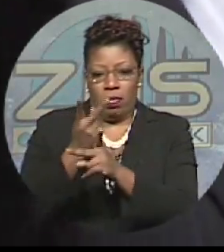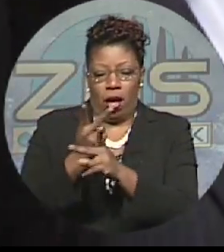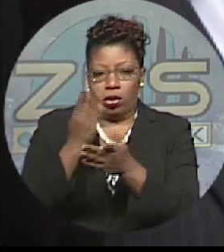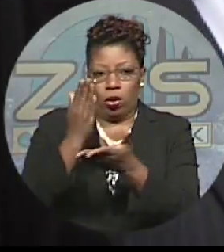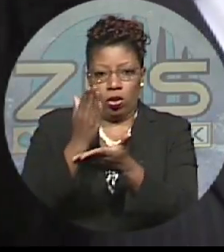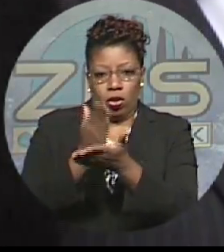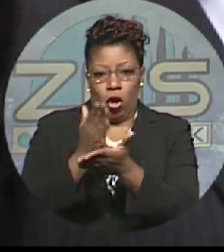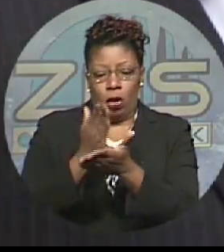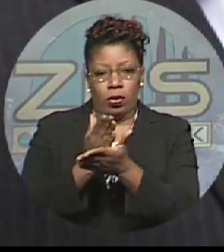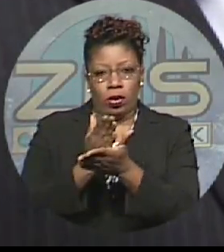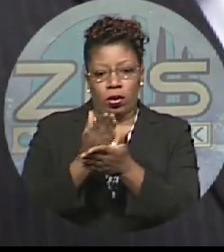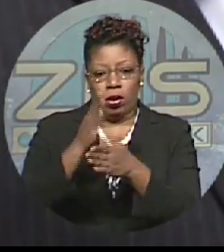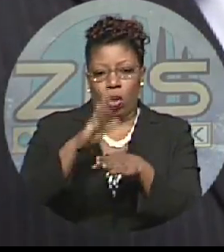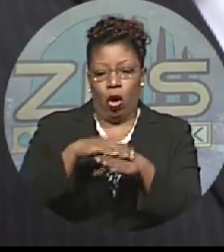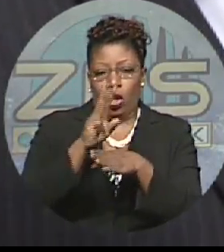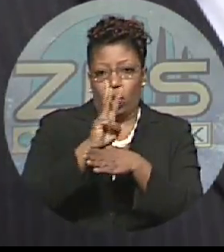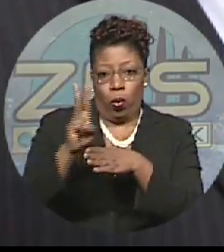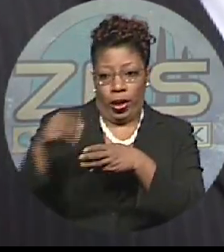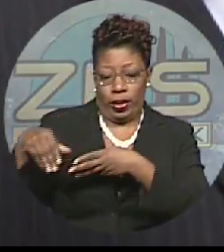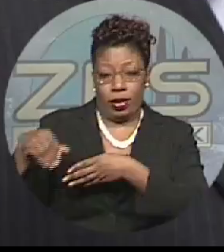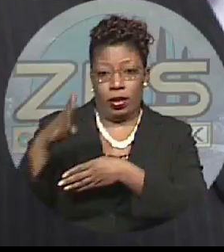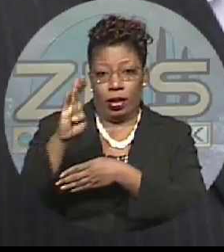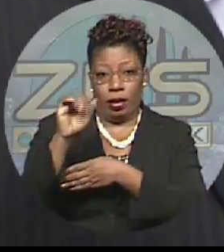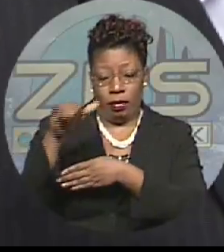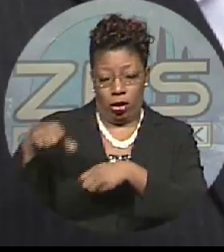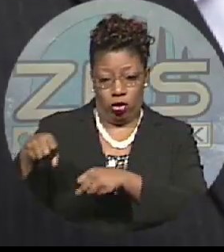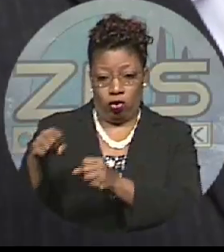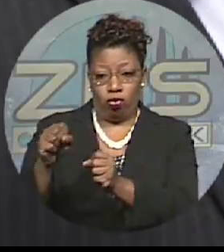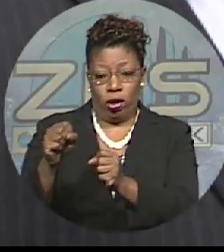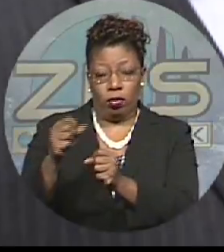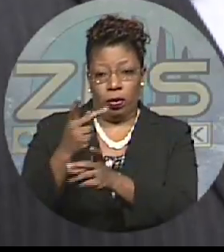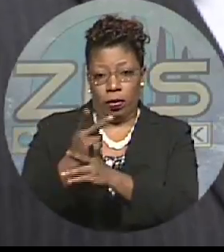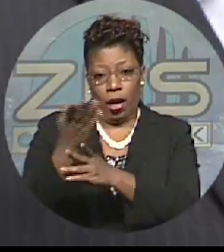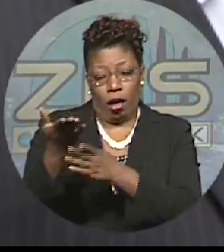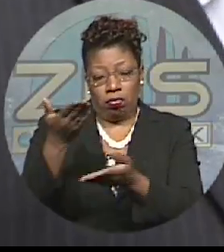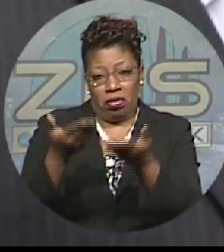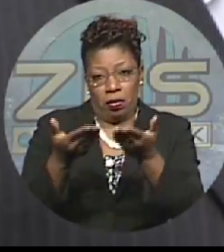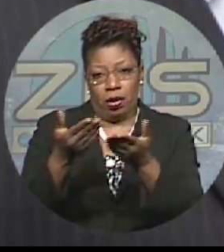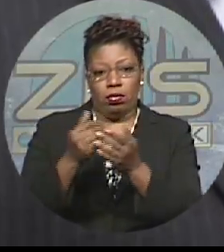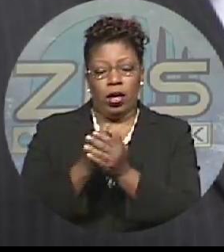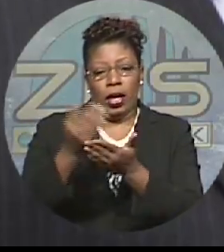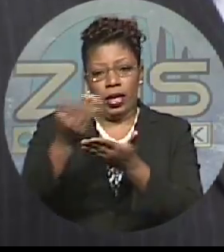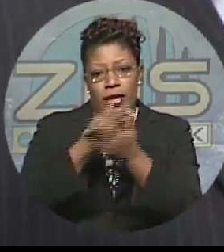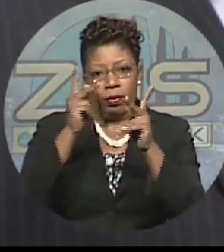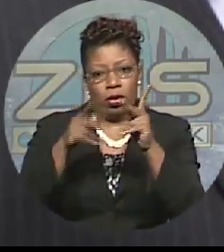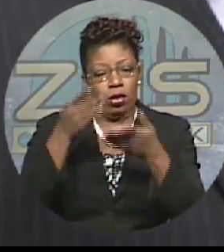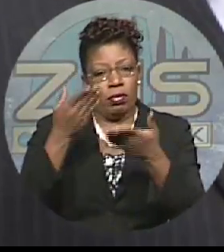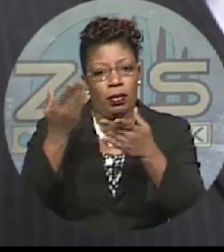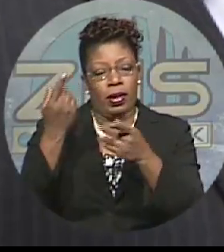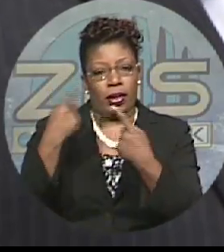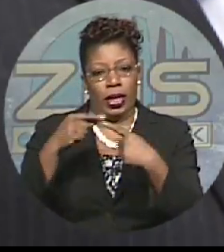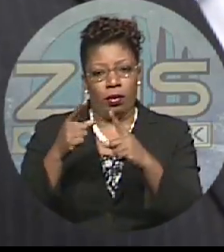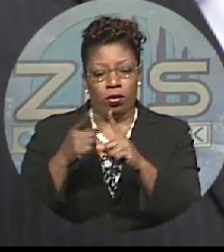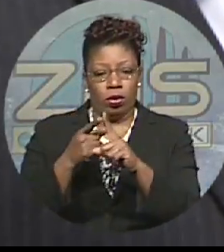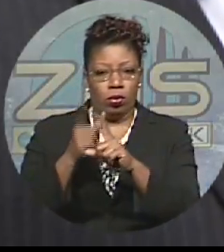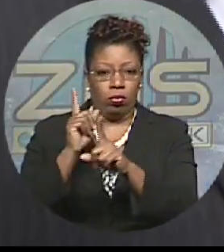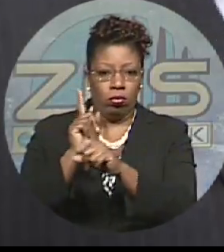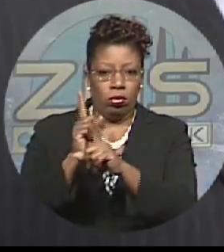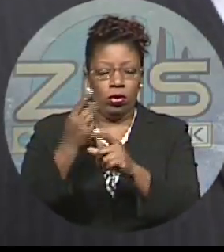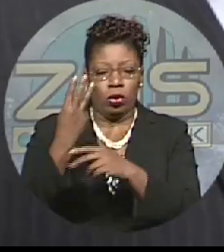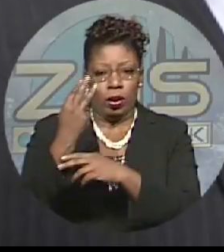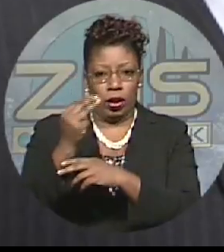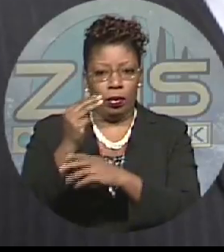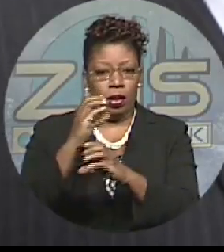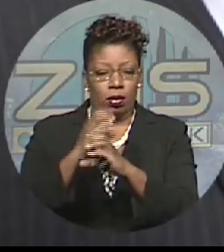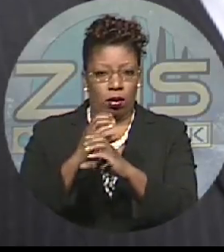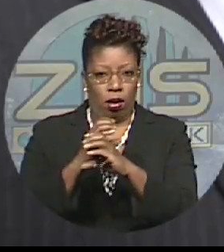stopped along West Bay Street when persons unknown accosted him in his vehicle.